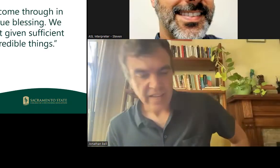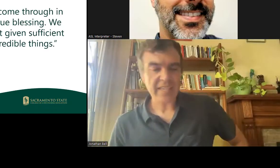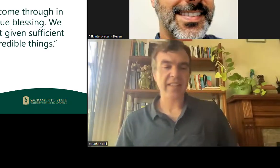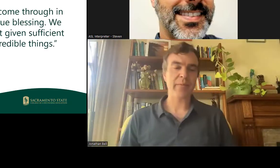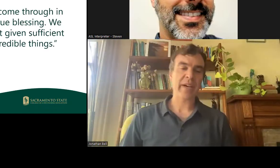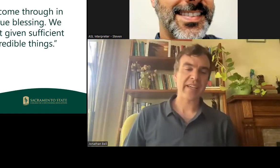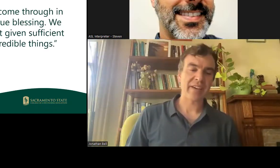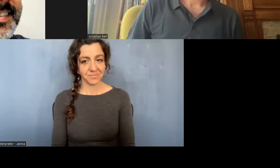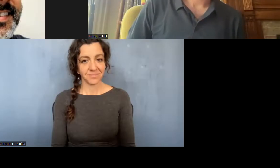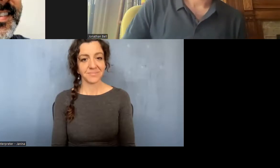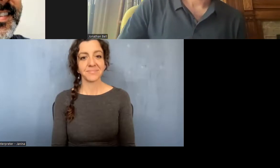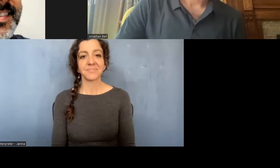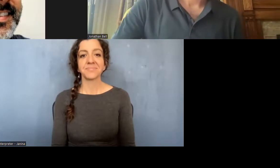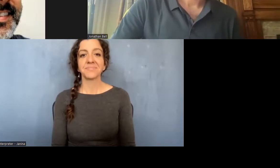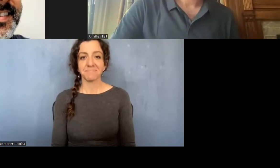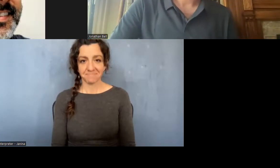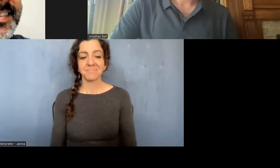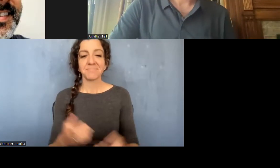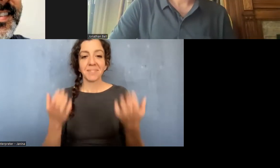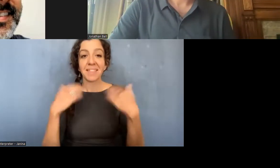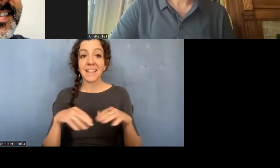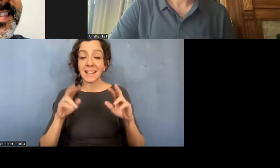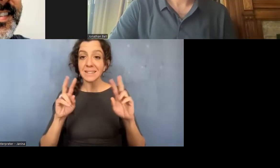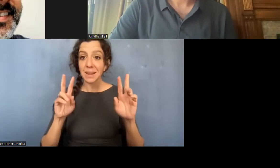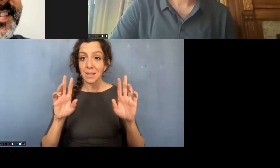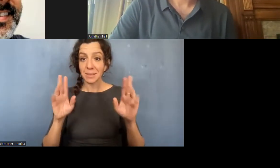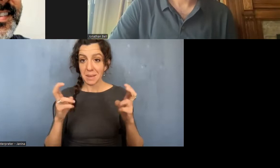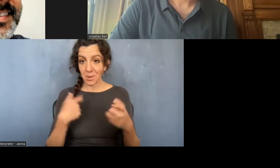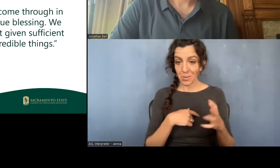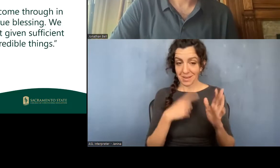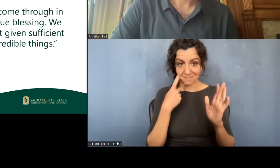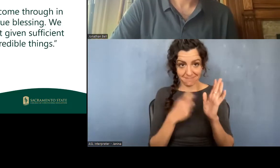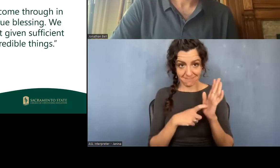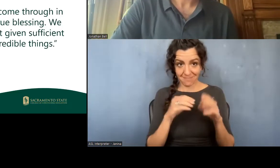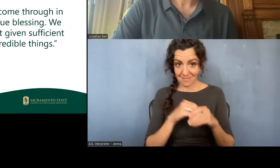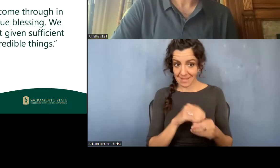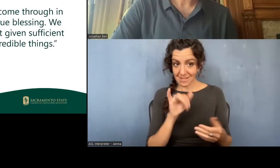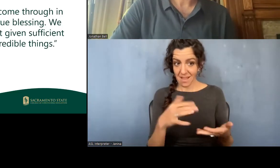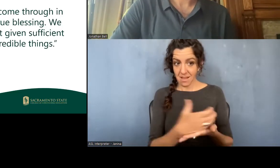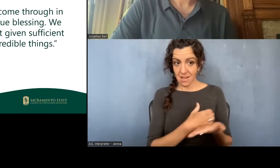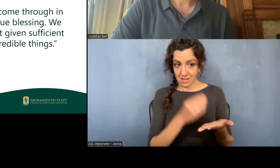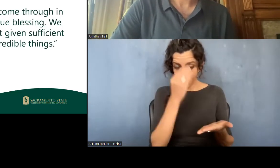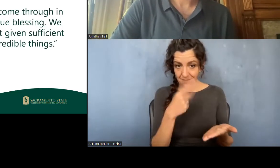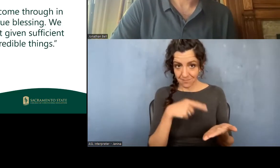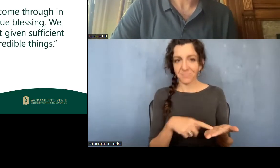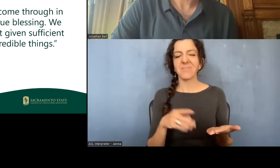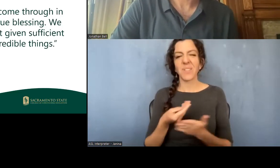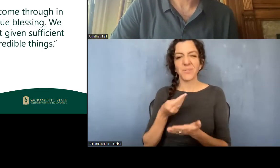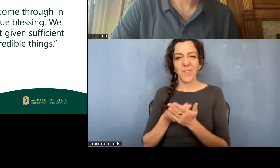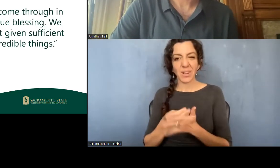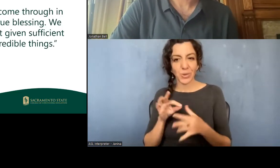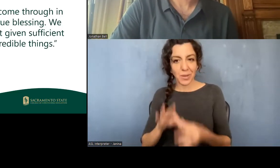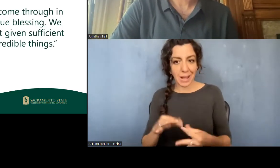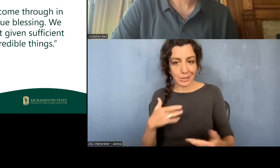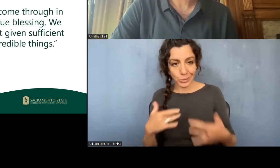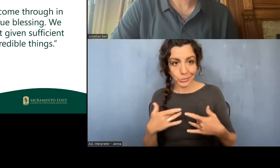The next theme we identified in the data is about funding-related concerns. We decided to start with this quote because it